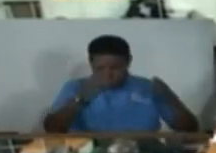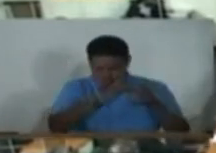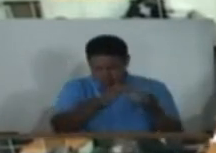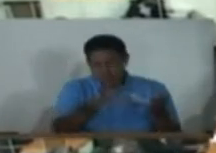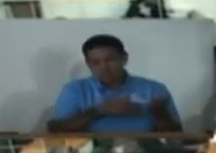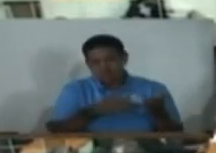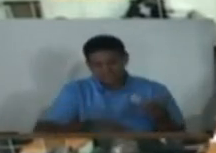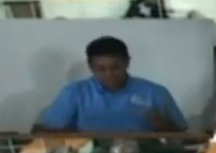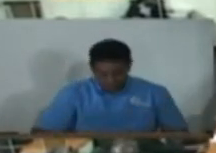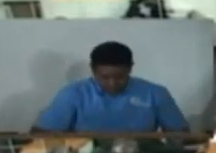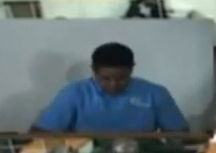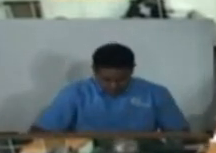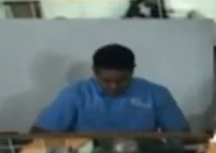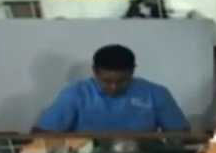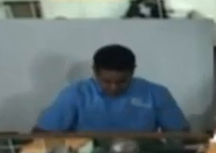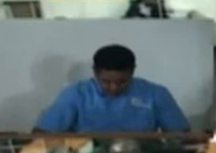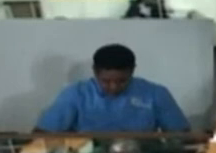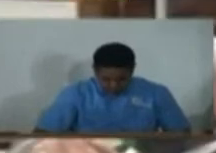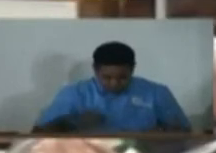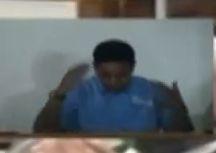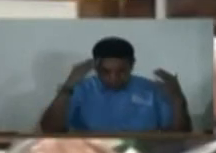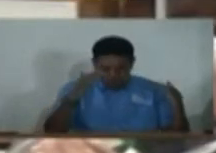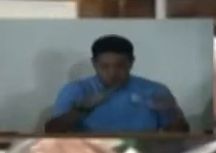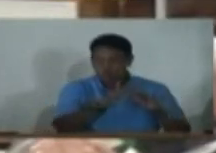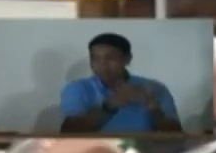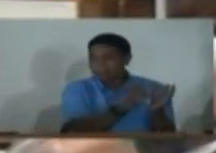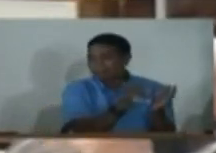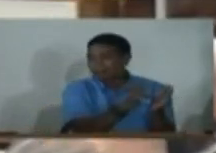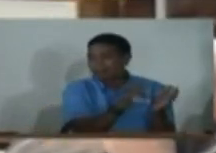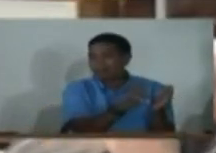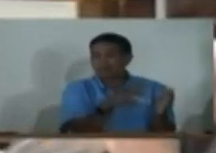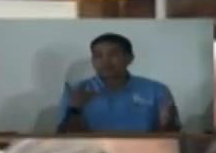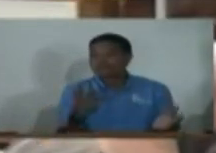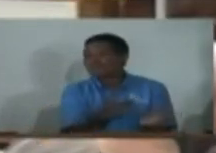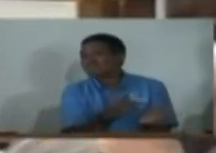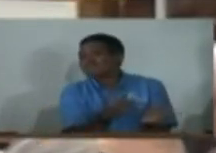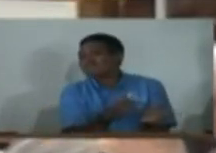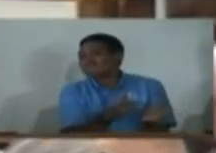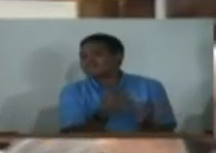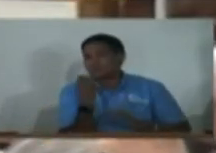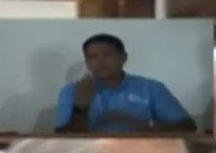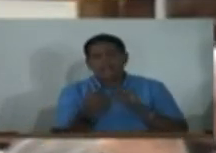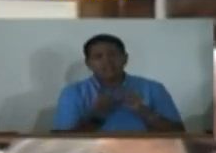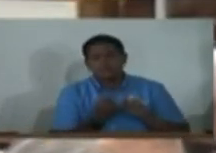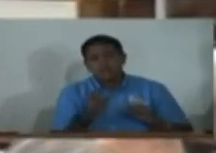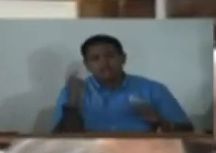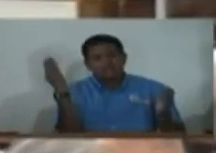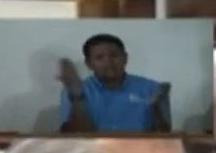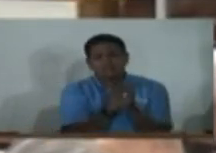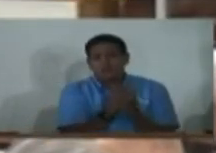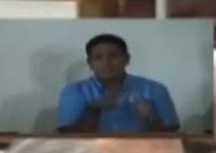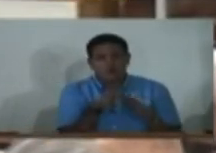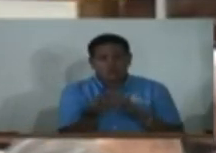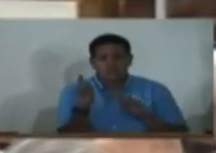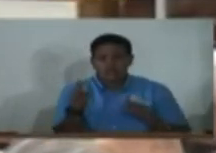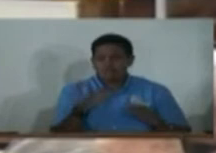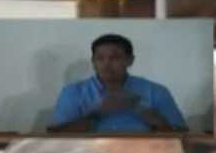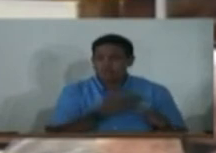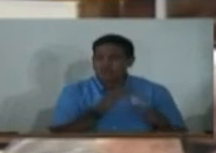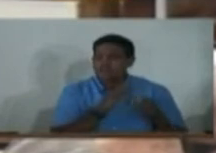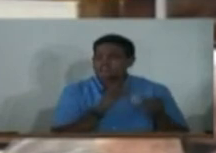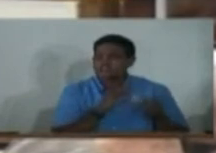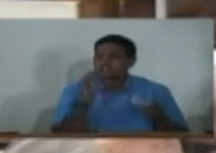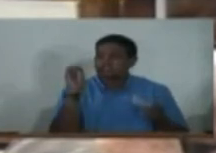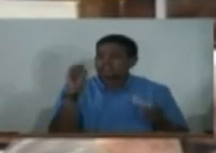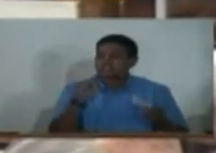but we're also known for being exploited. And that is something which we have to stop. My dissertation was written